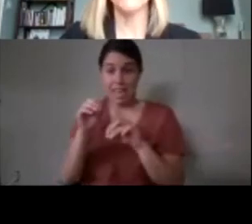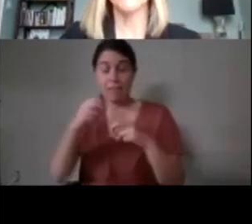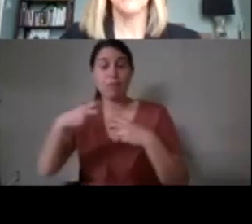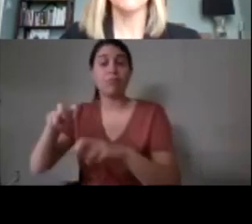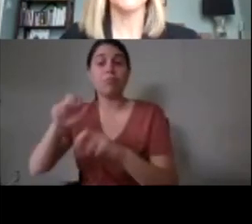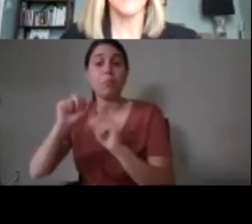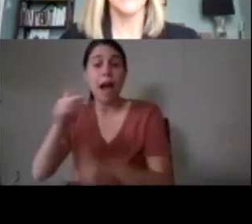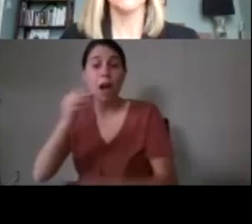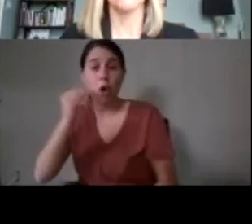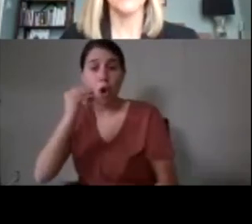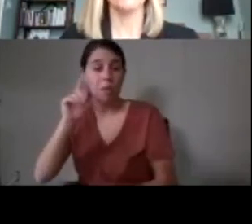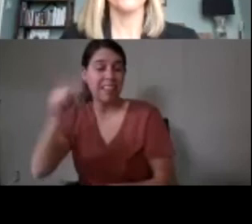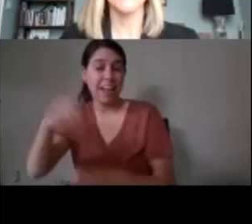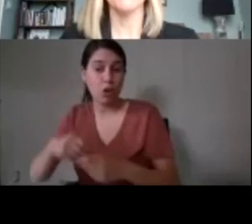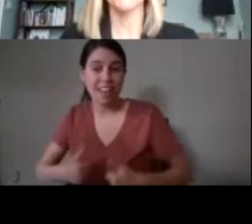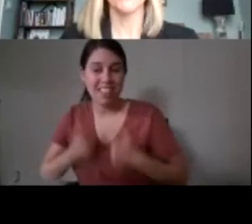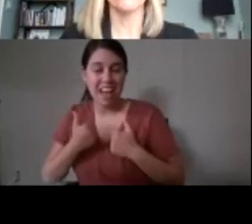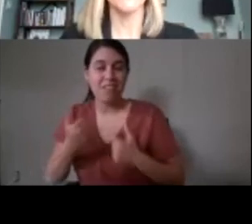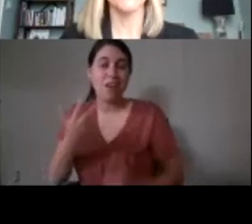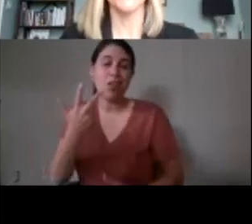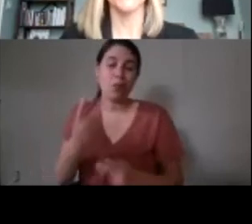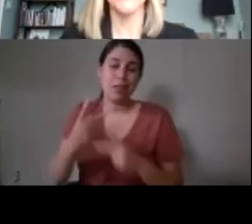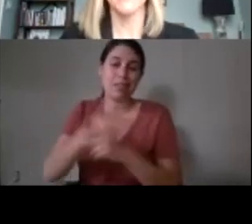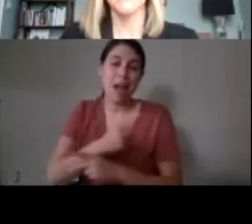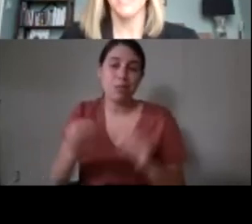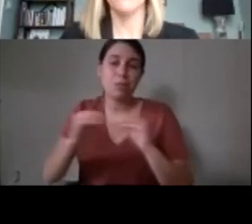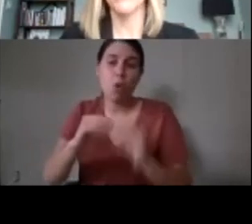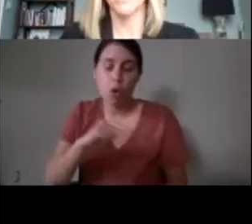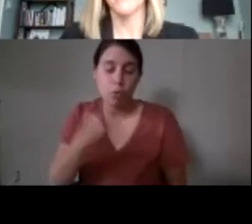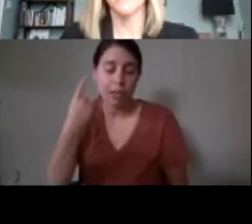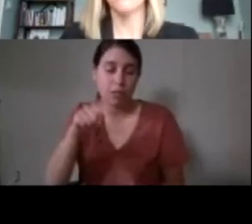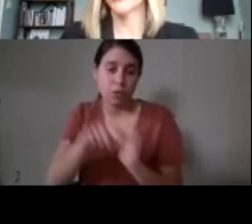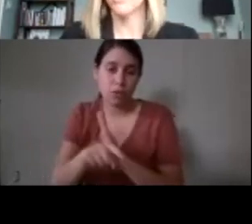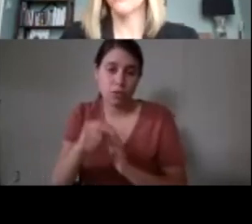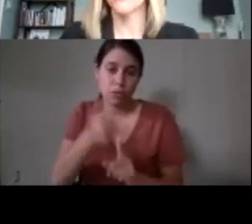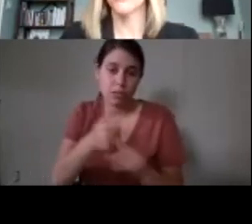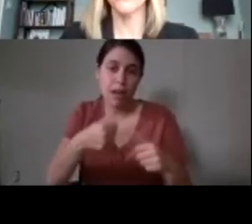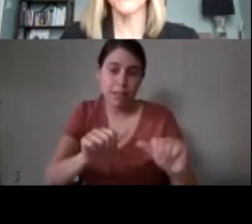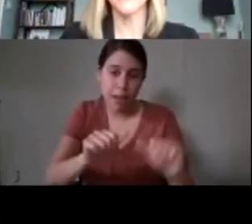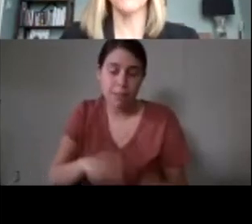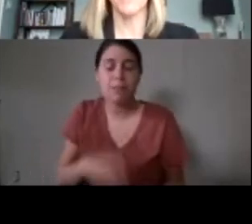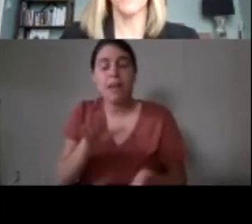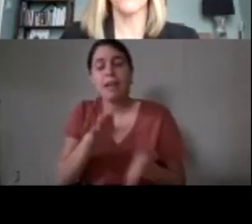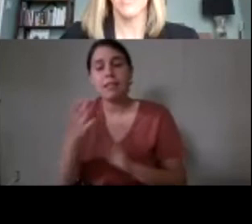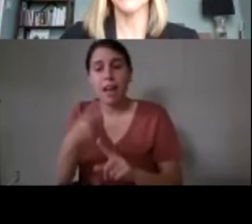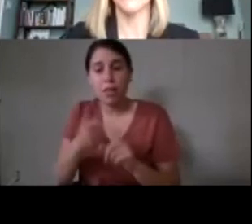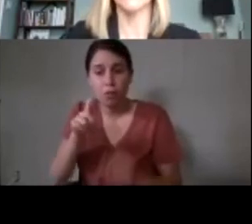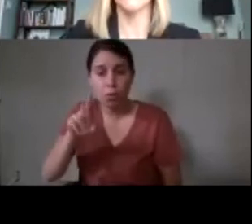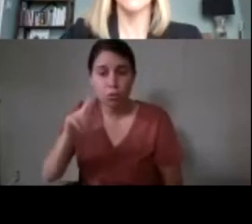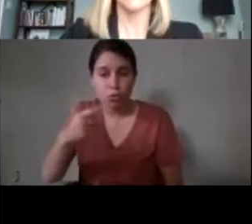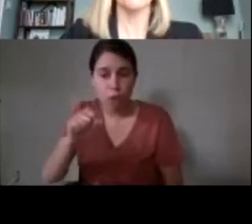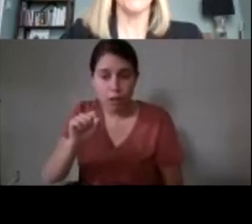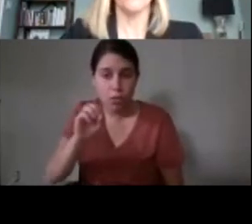than had 3 times greater risk of suicide attempt, death by drug overdose, and death by other